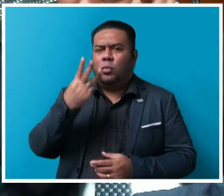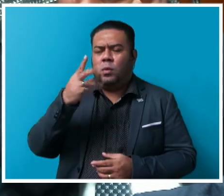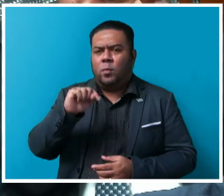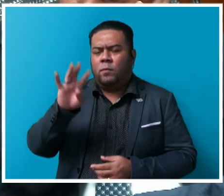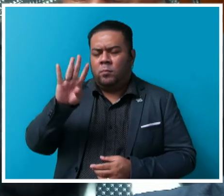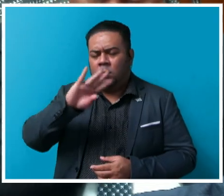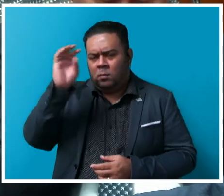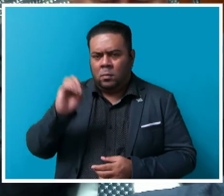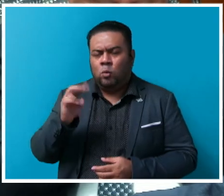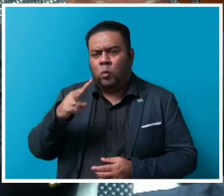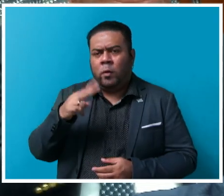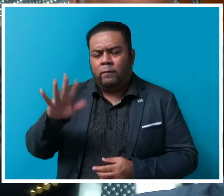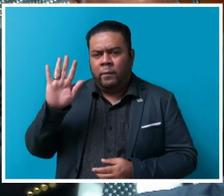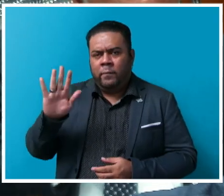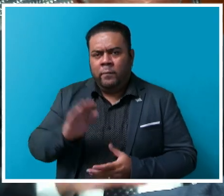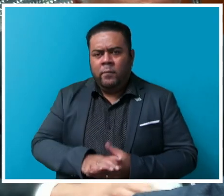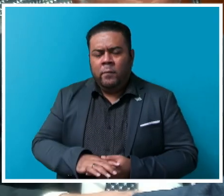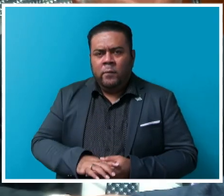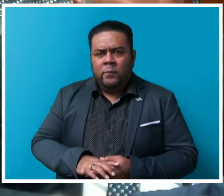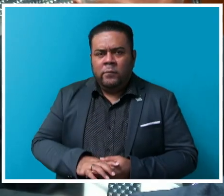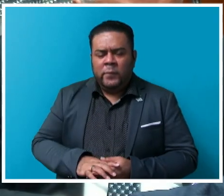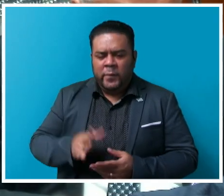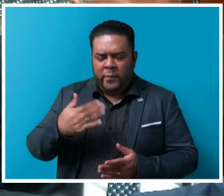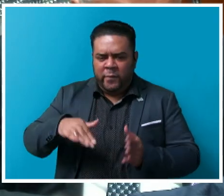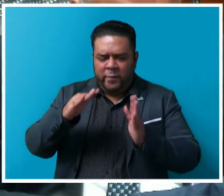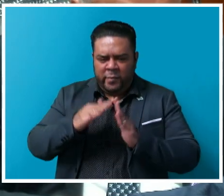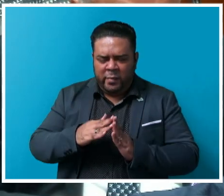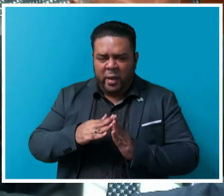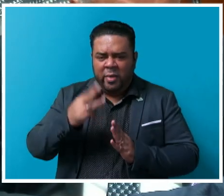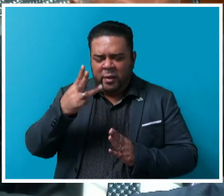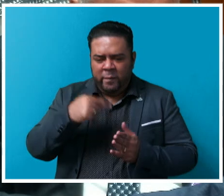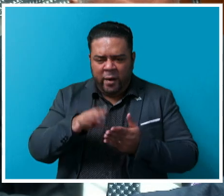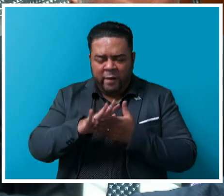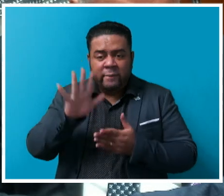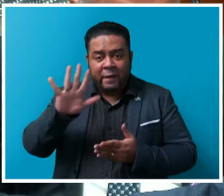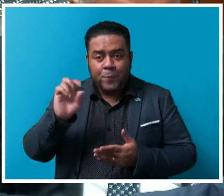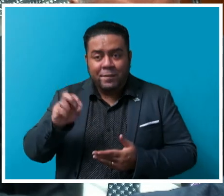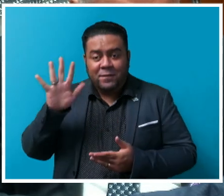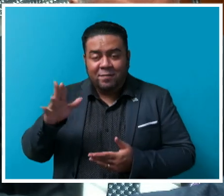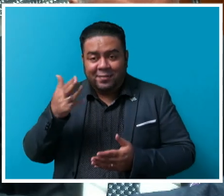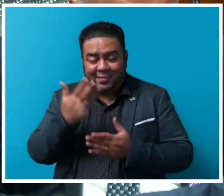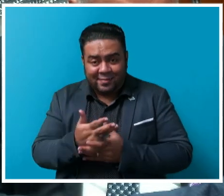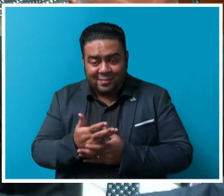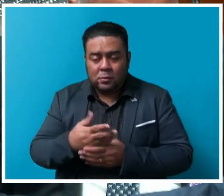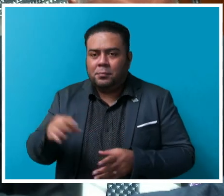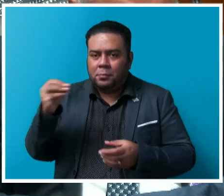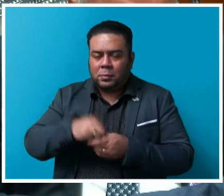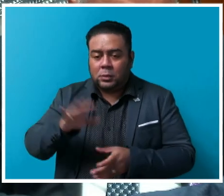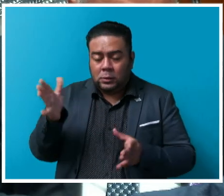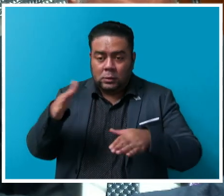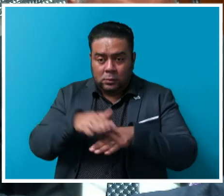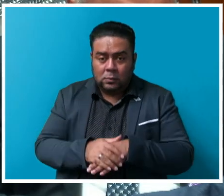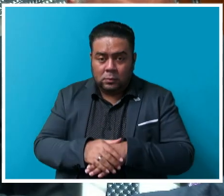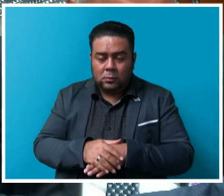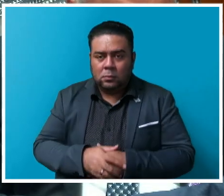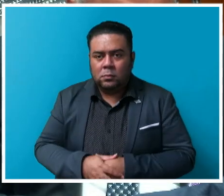in 2025. Foreign reserve sits at 3.7 billion or 5.9 months of import cover.